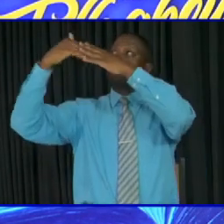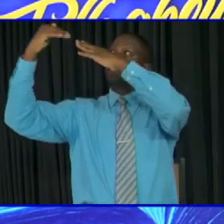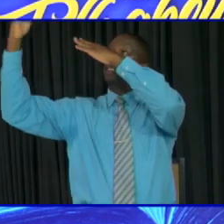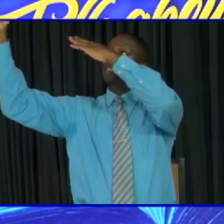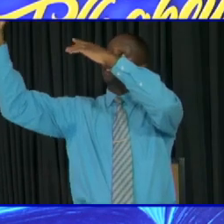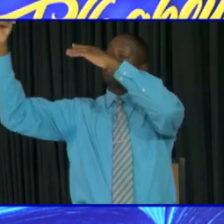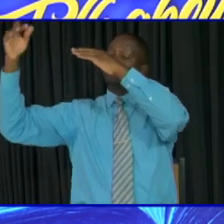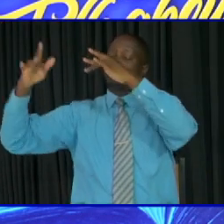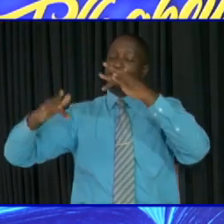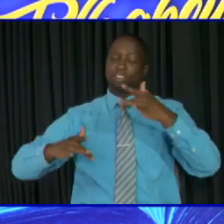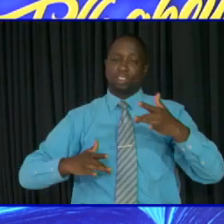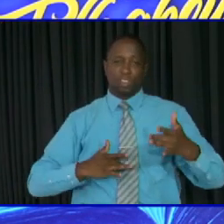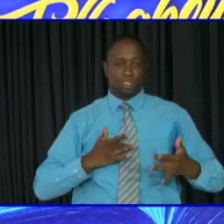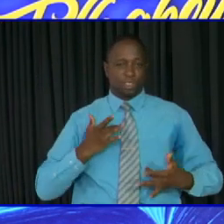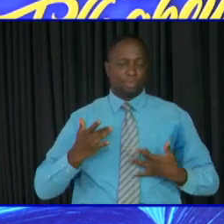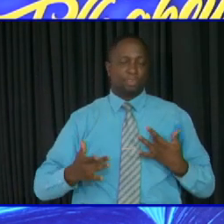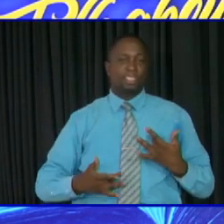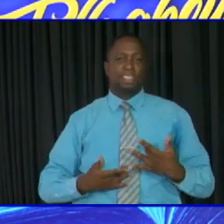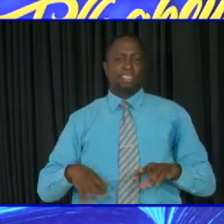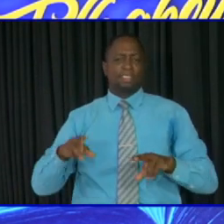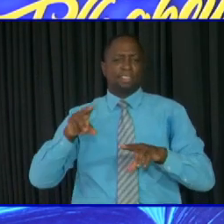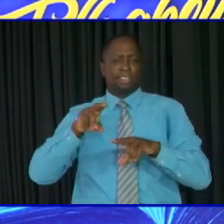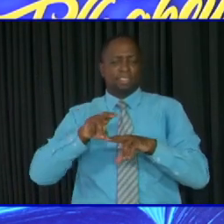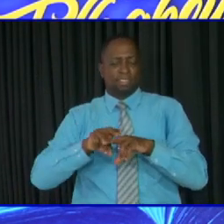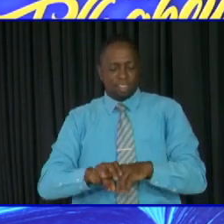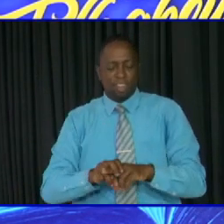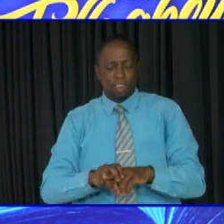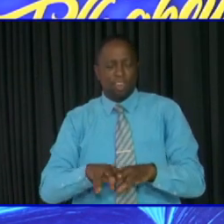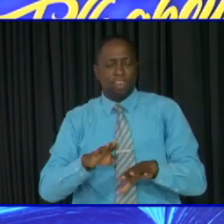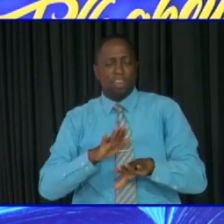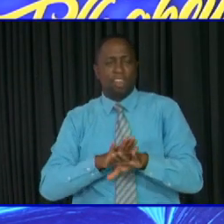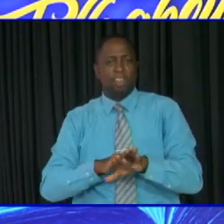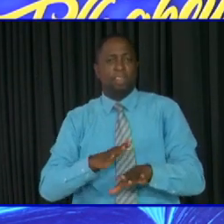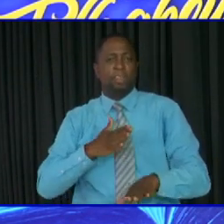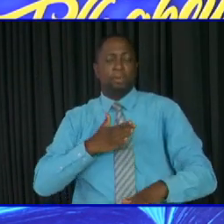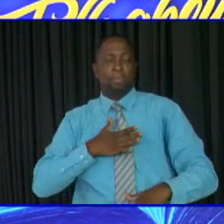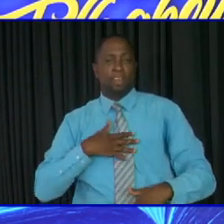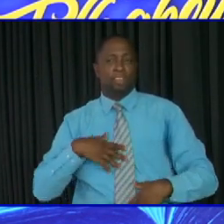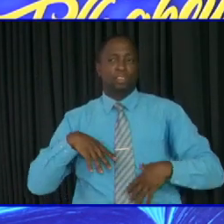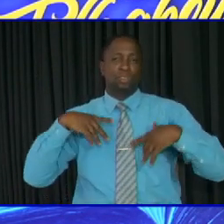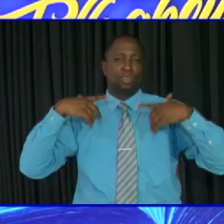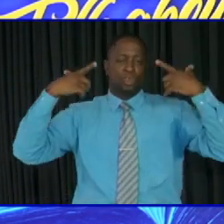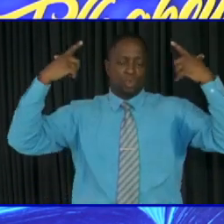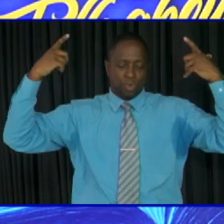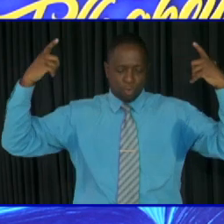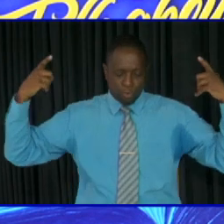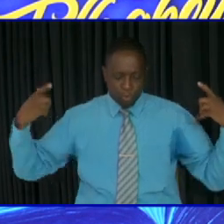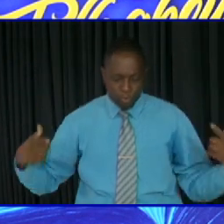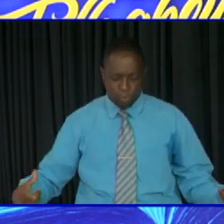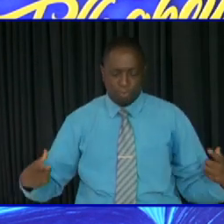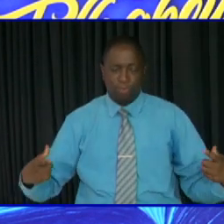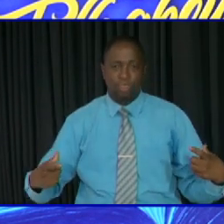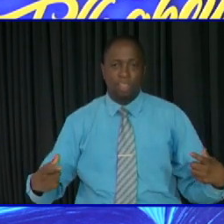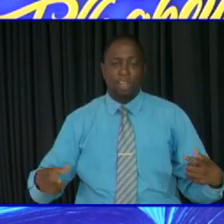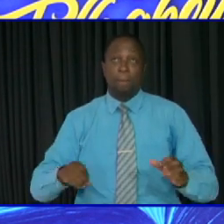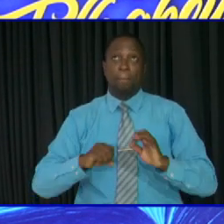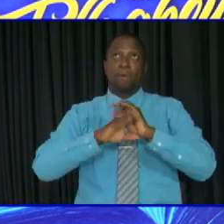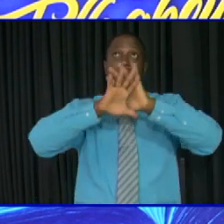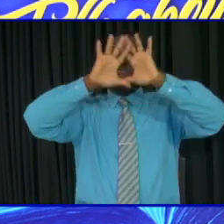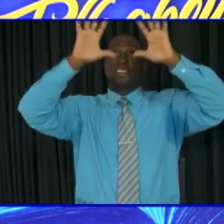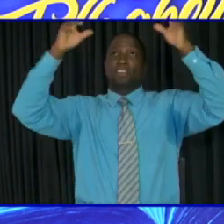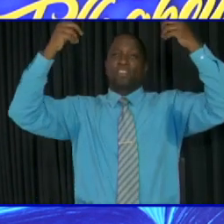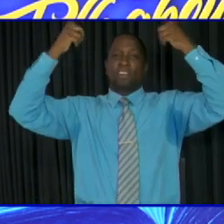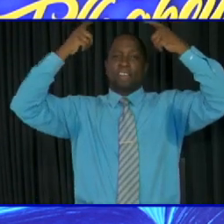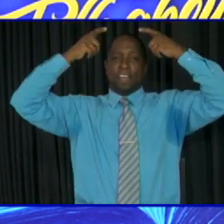my joy, sit down on my throne.